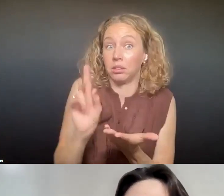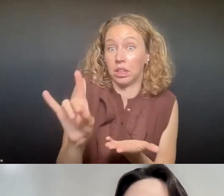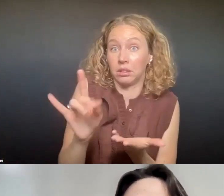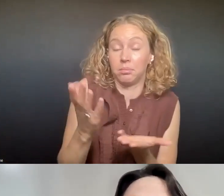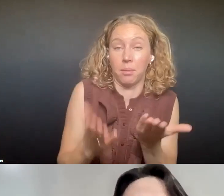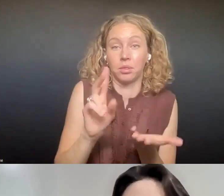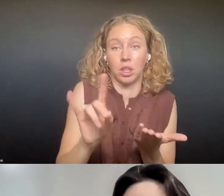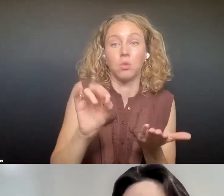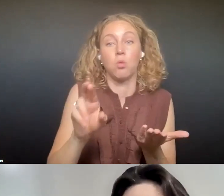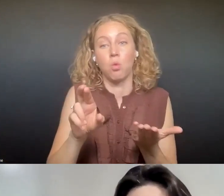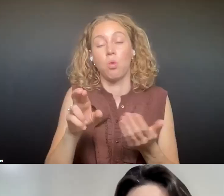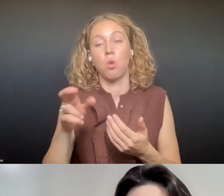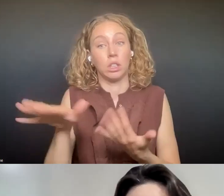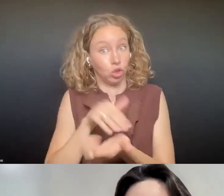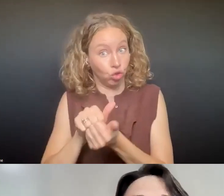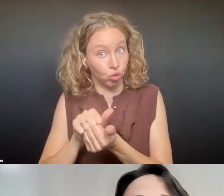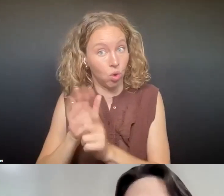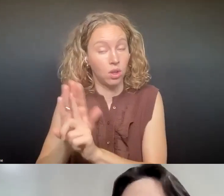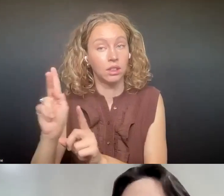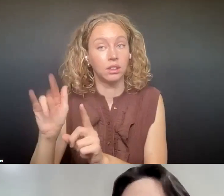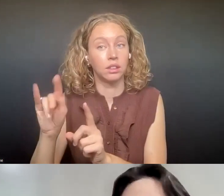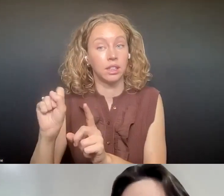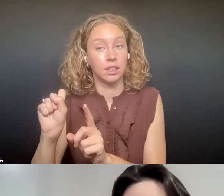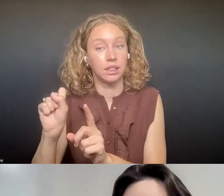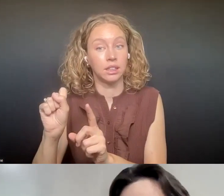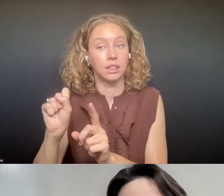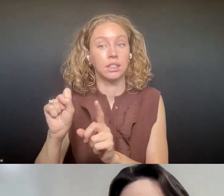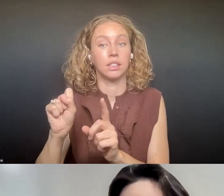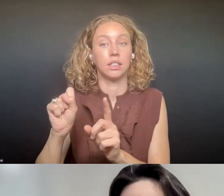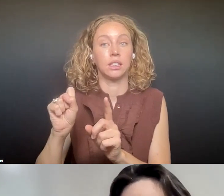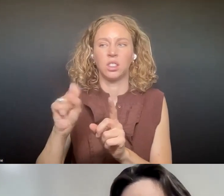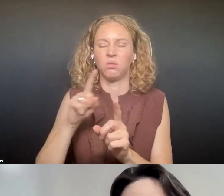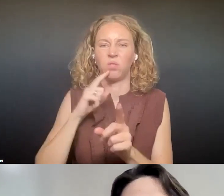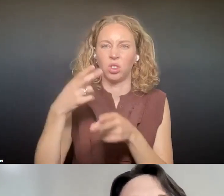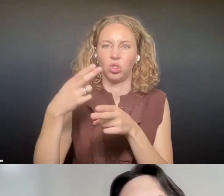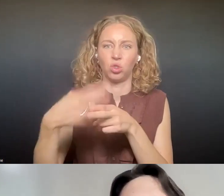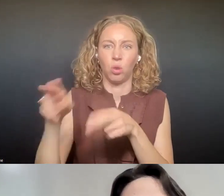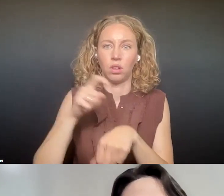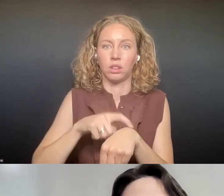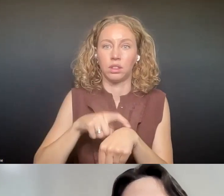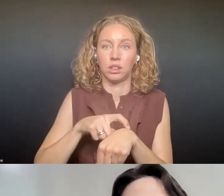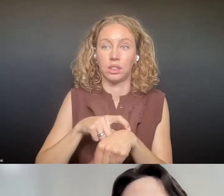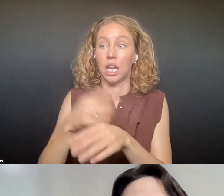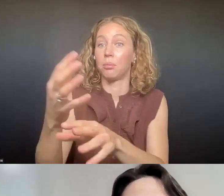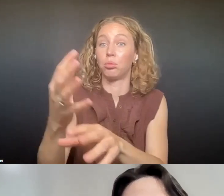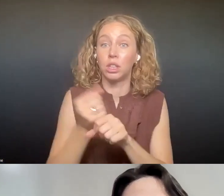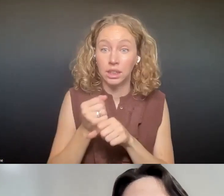it could be that they destroyed their kits in a very, very short period of time so that